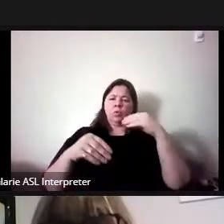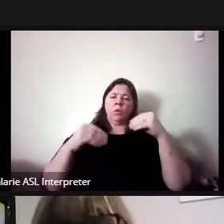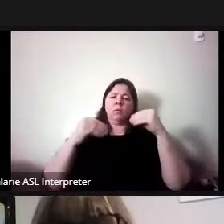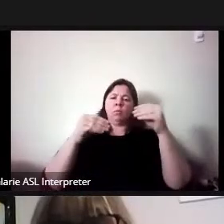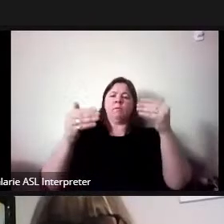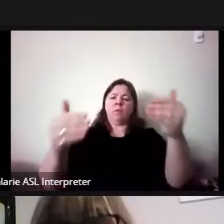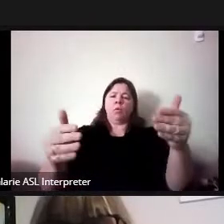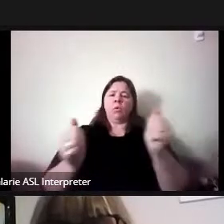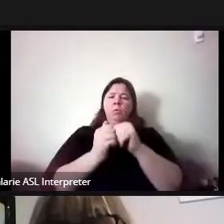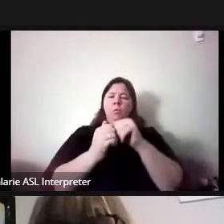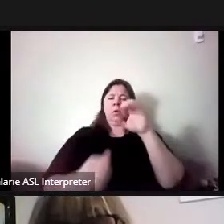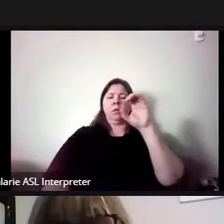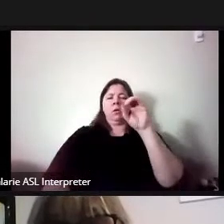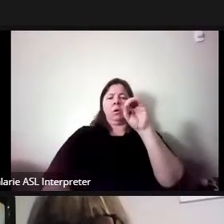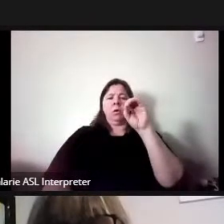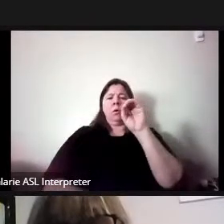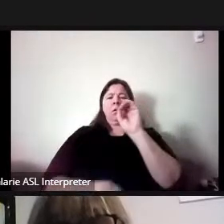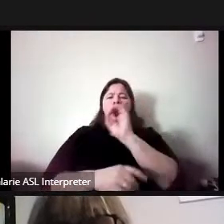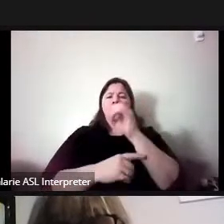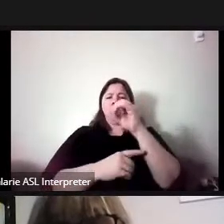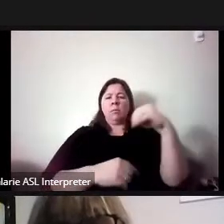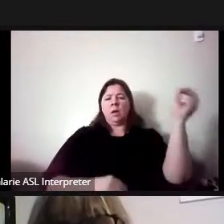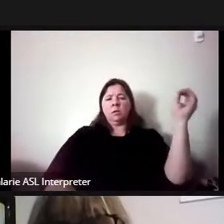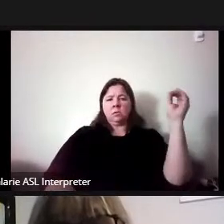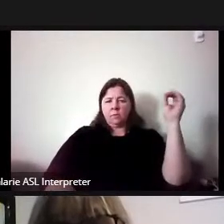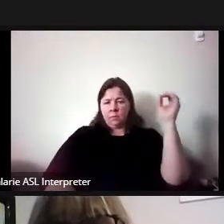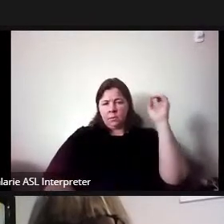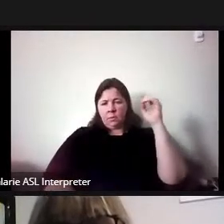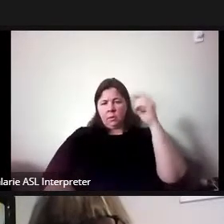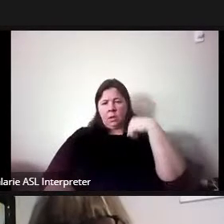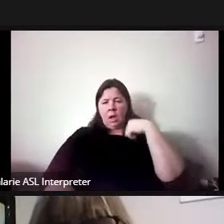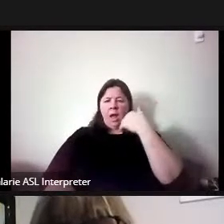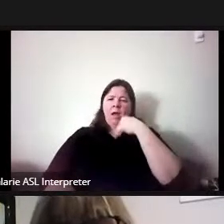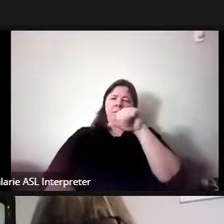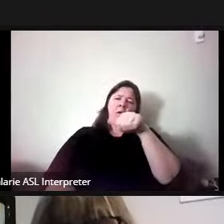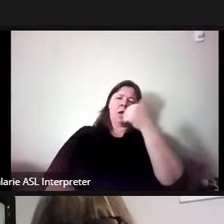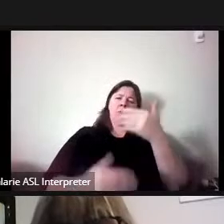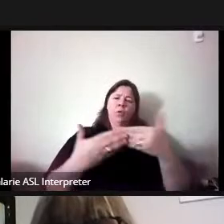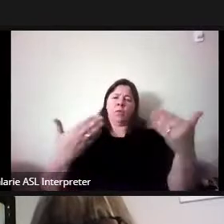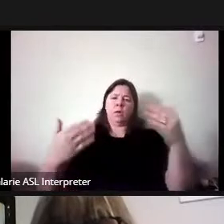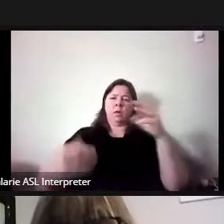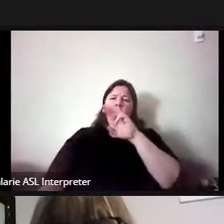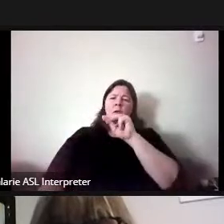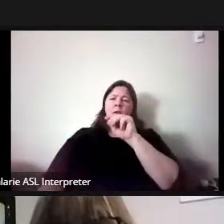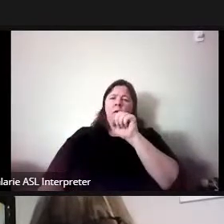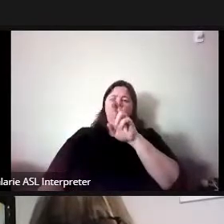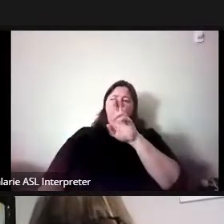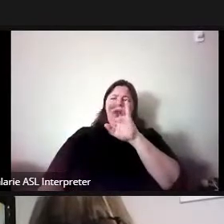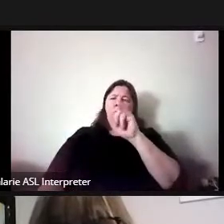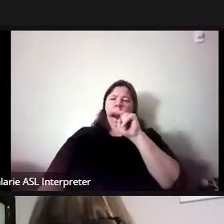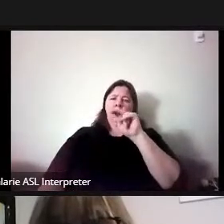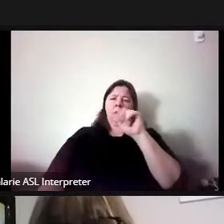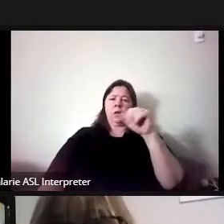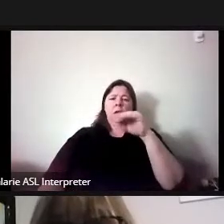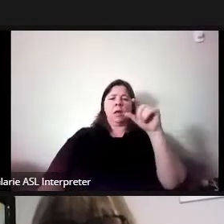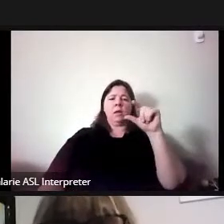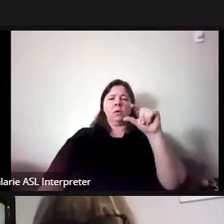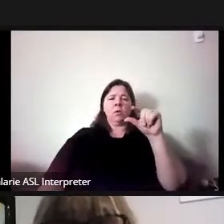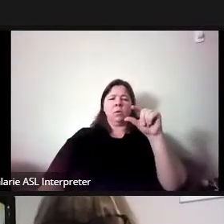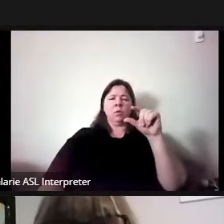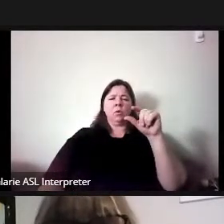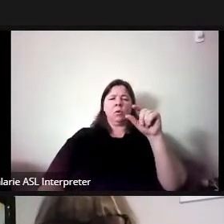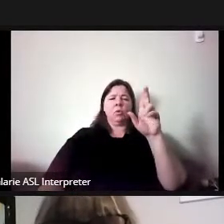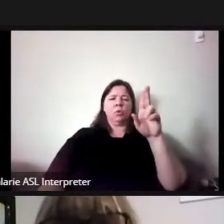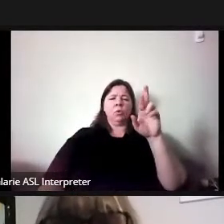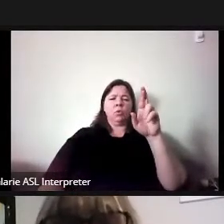Onpassive. Thank you so much. You've really been I have something else, Marina, for GURSMINDER.